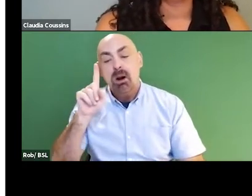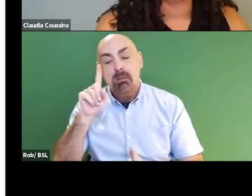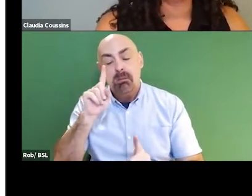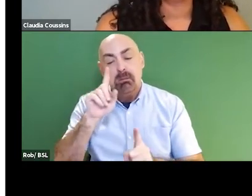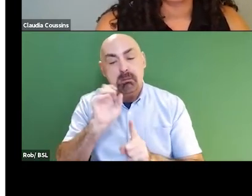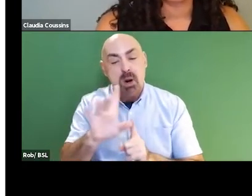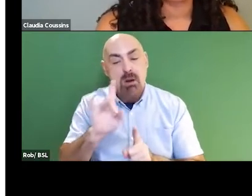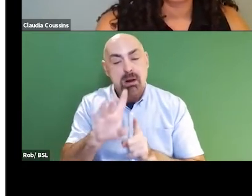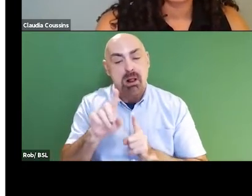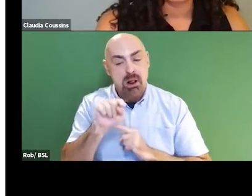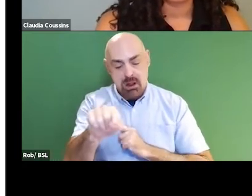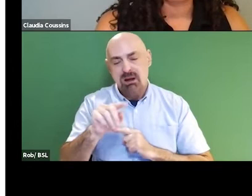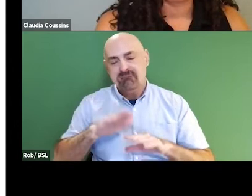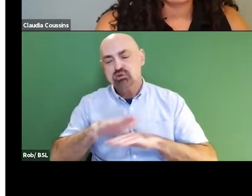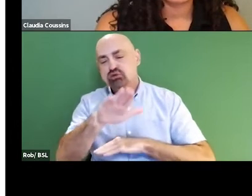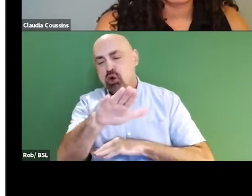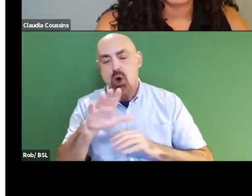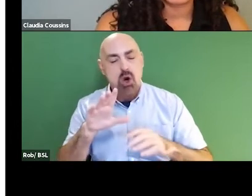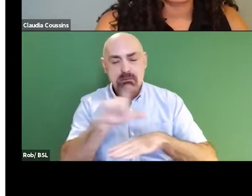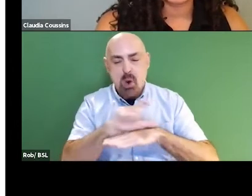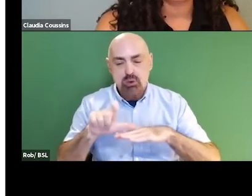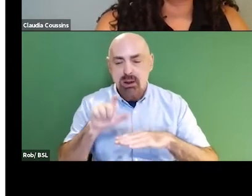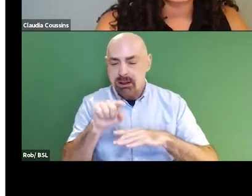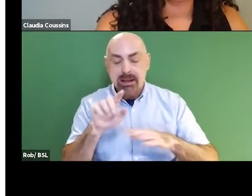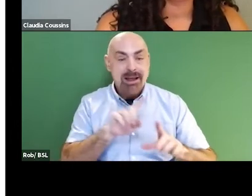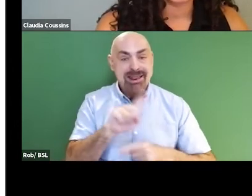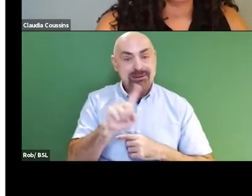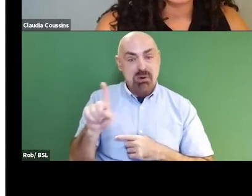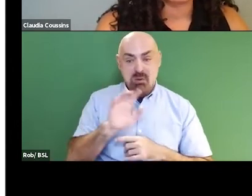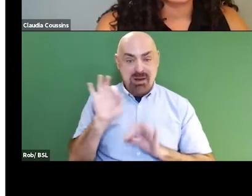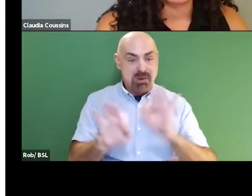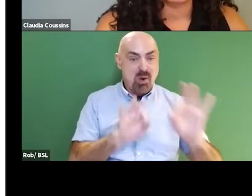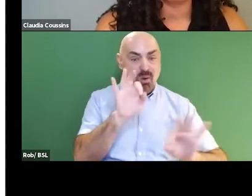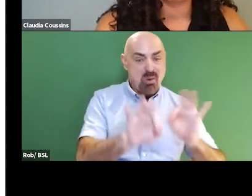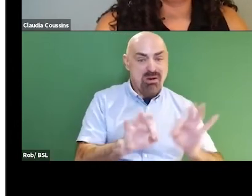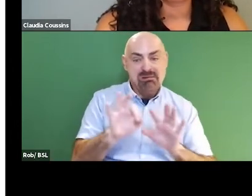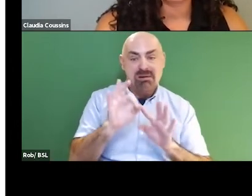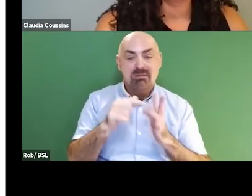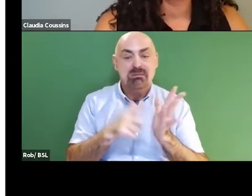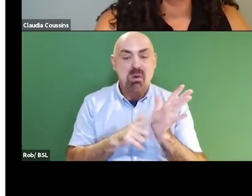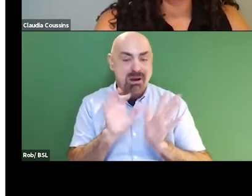we have for future modules, and there'll be a poll in a moment where you can tell us what your priorities are.